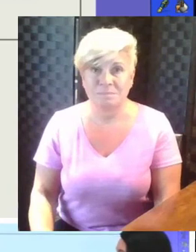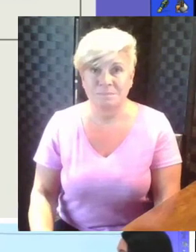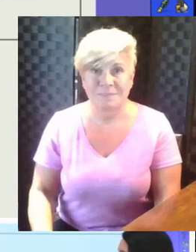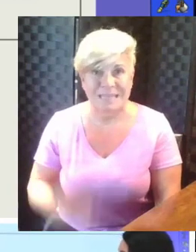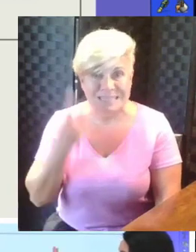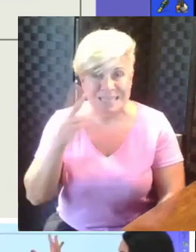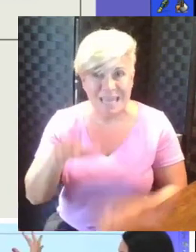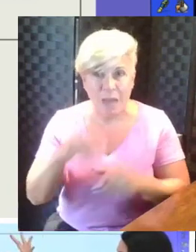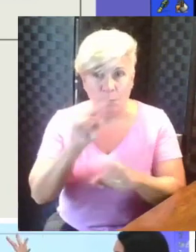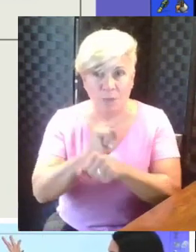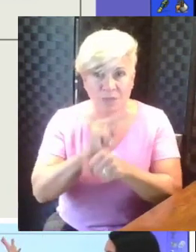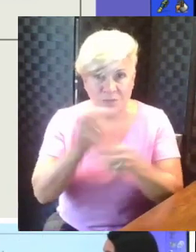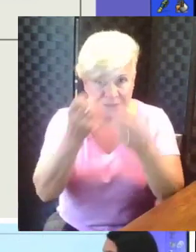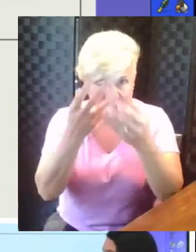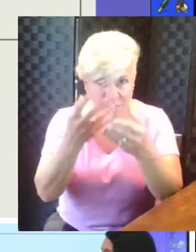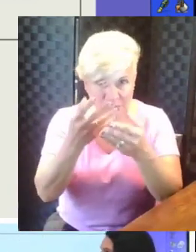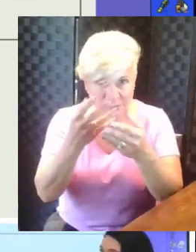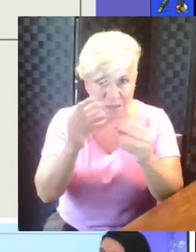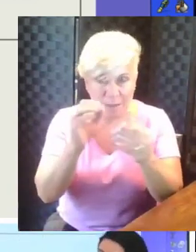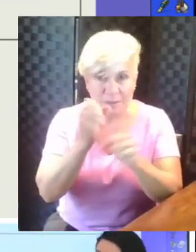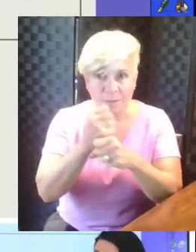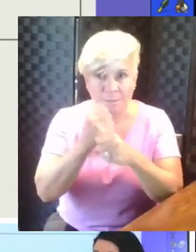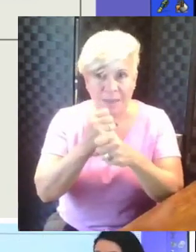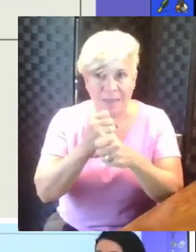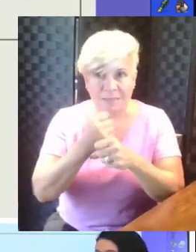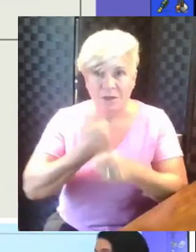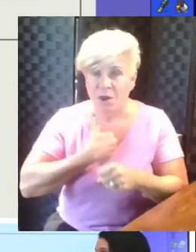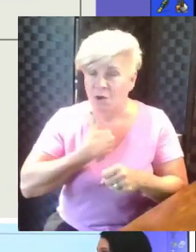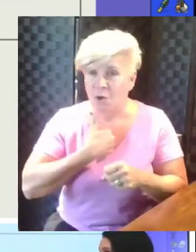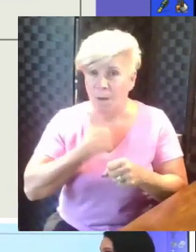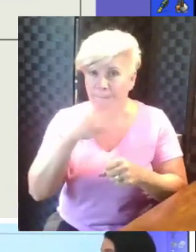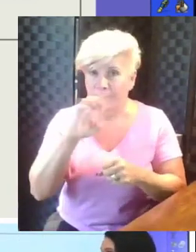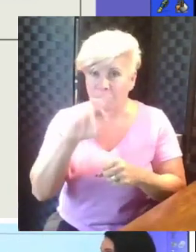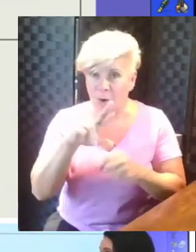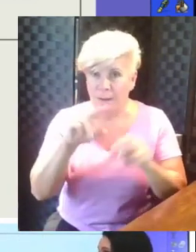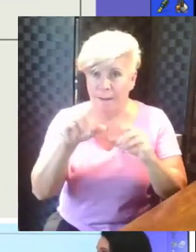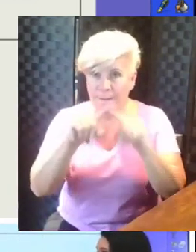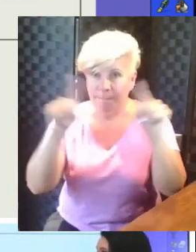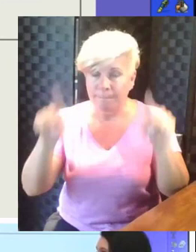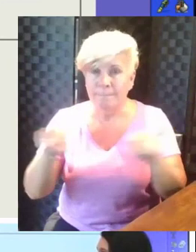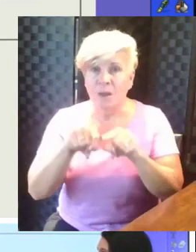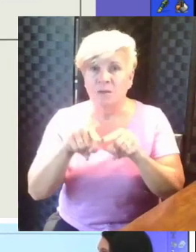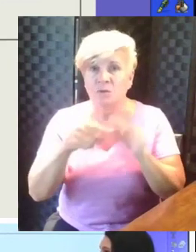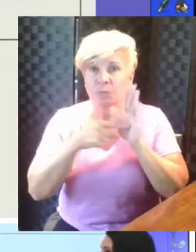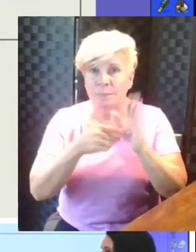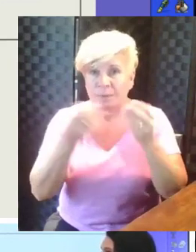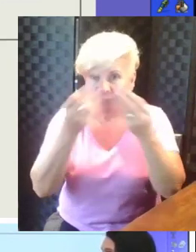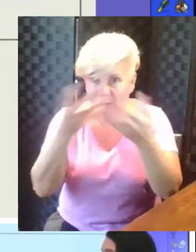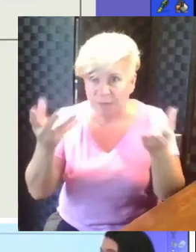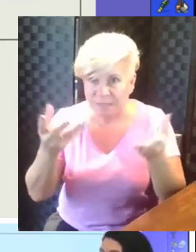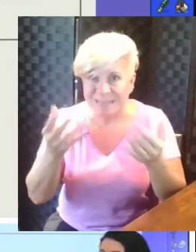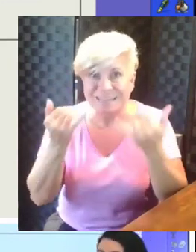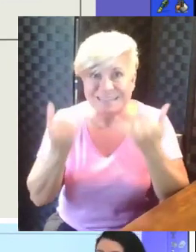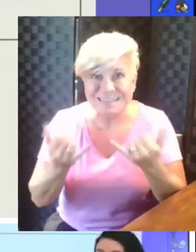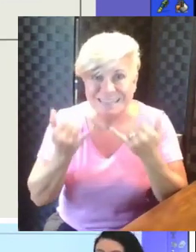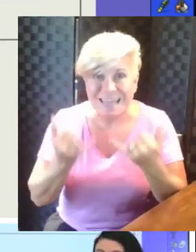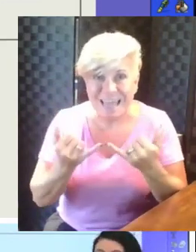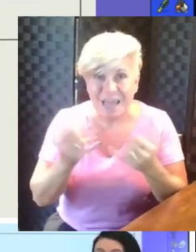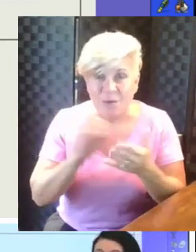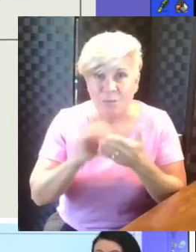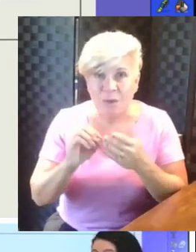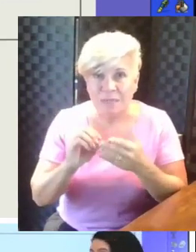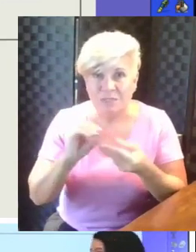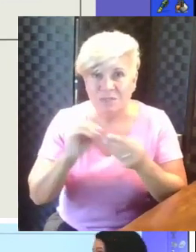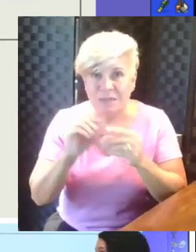See how we used the information and we created our own bar model to represent that information. Now go ahead and write